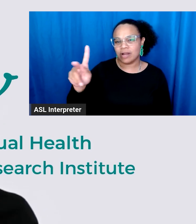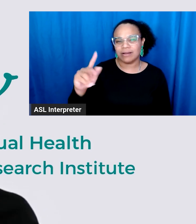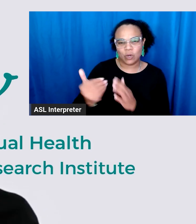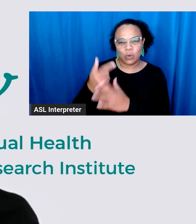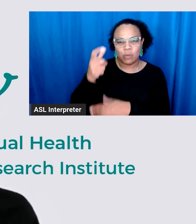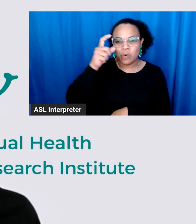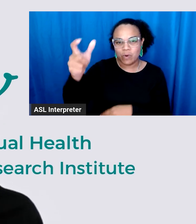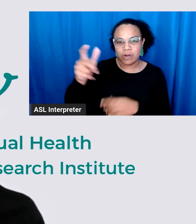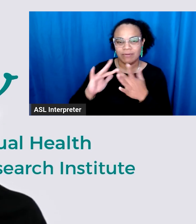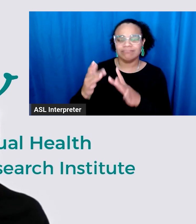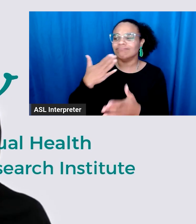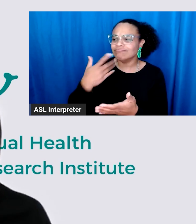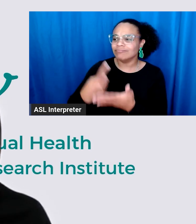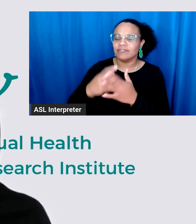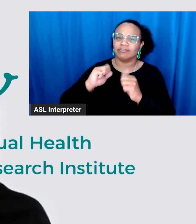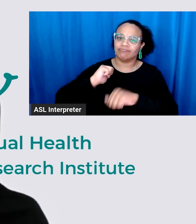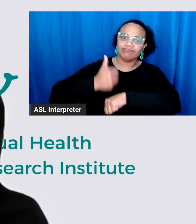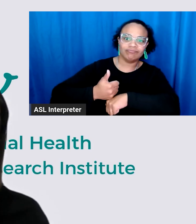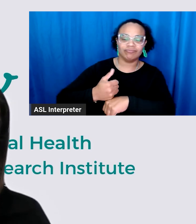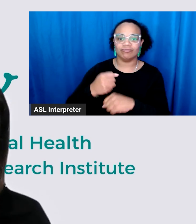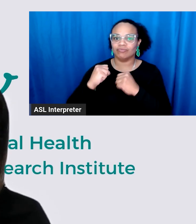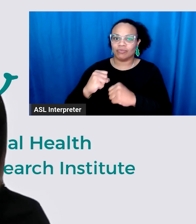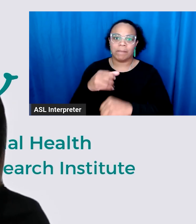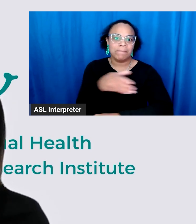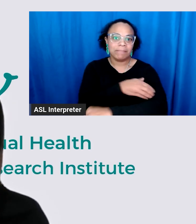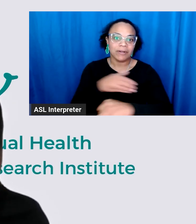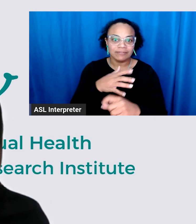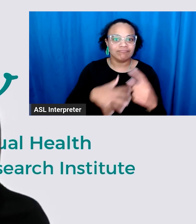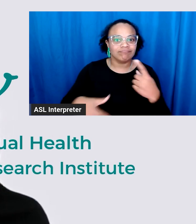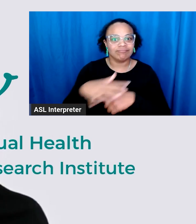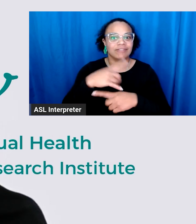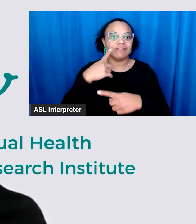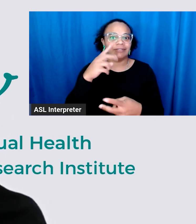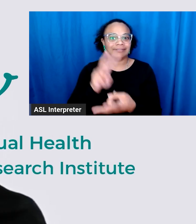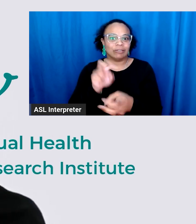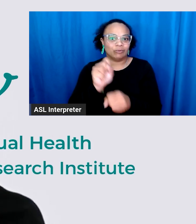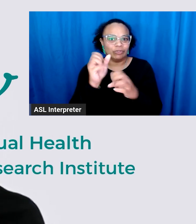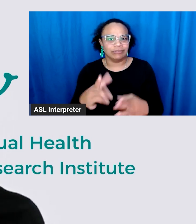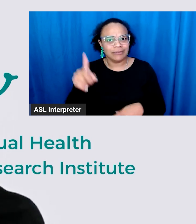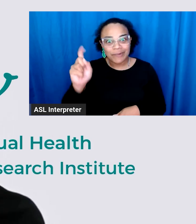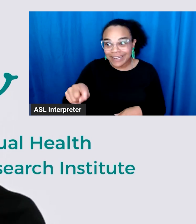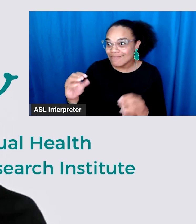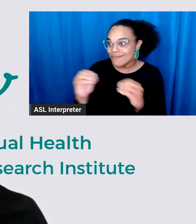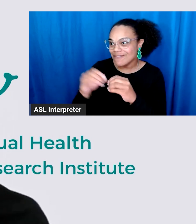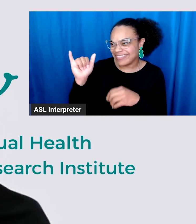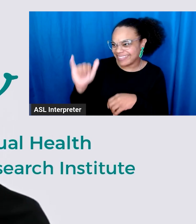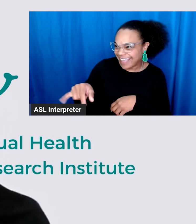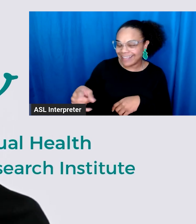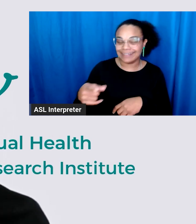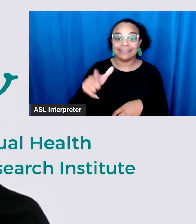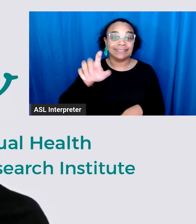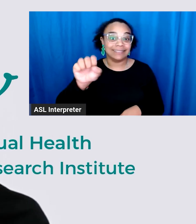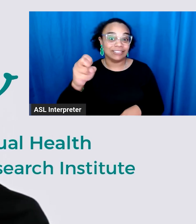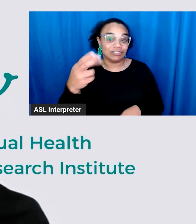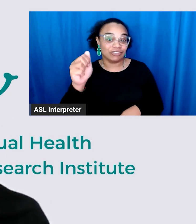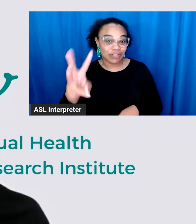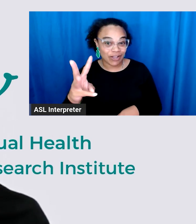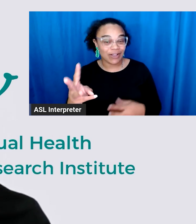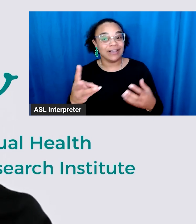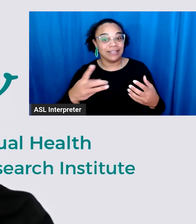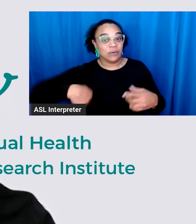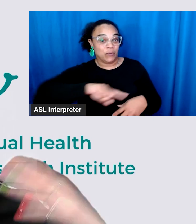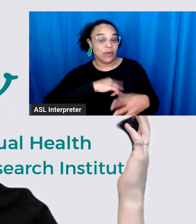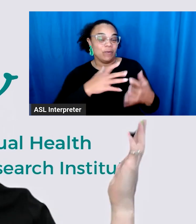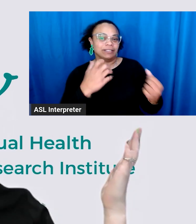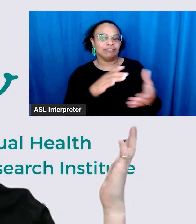empowering environments for sex workers. We need more of that in this world. And on behalf of LaShaw, I just want to congratulate you all on your